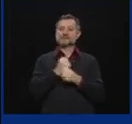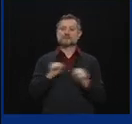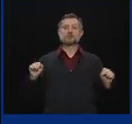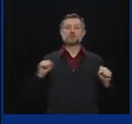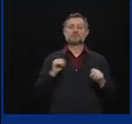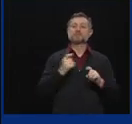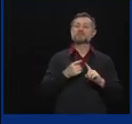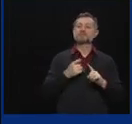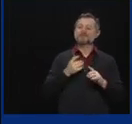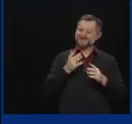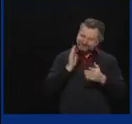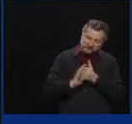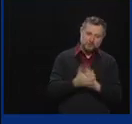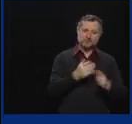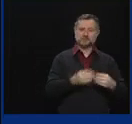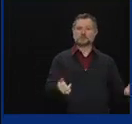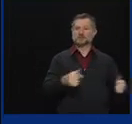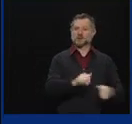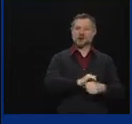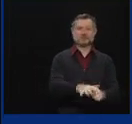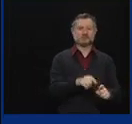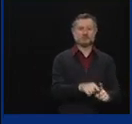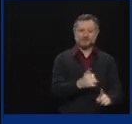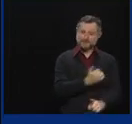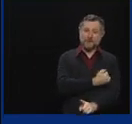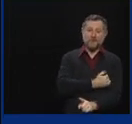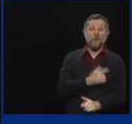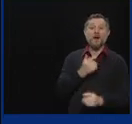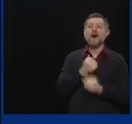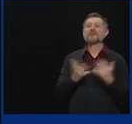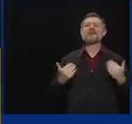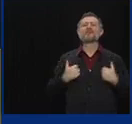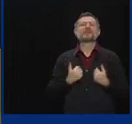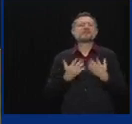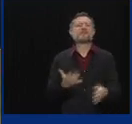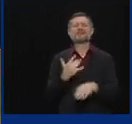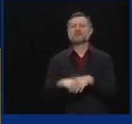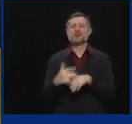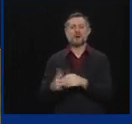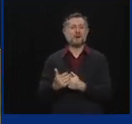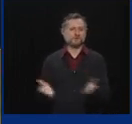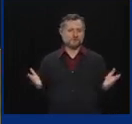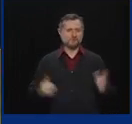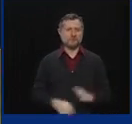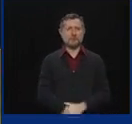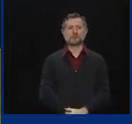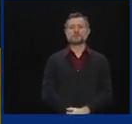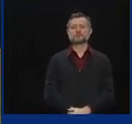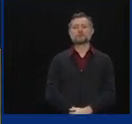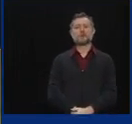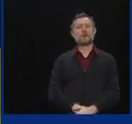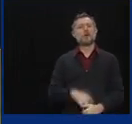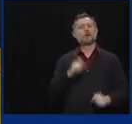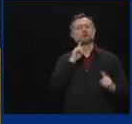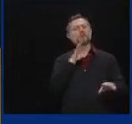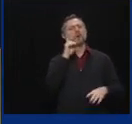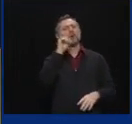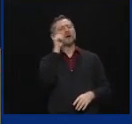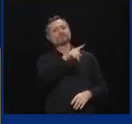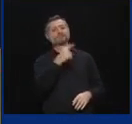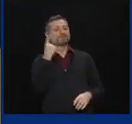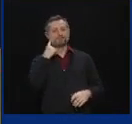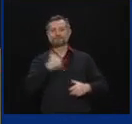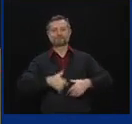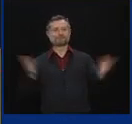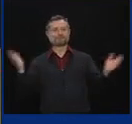all. And we have everything available to us to make that happen. Governor, your data shows just 8% of hospital beds are